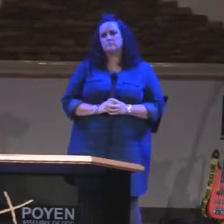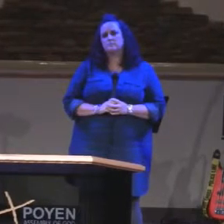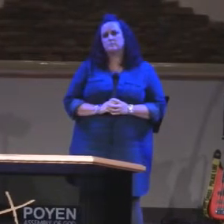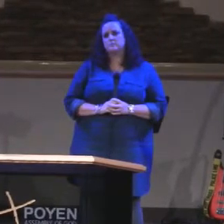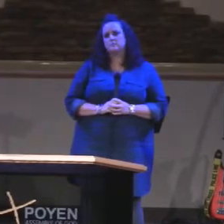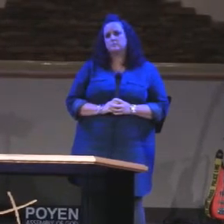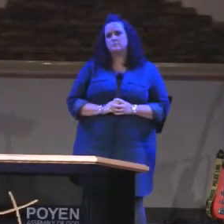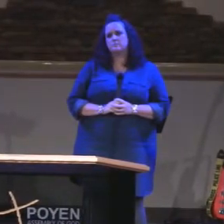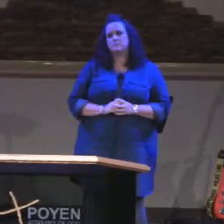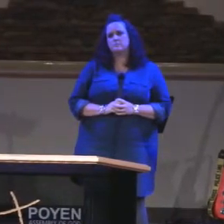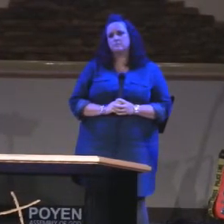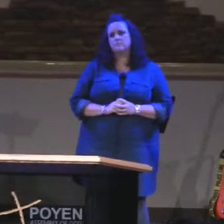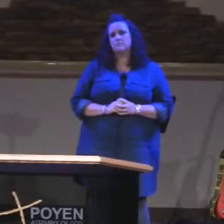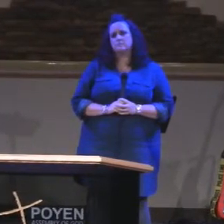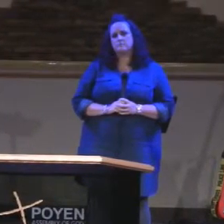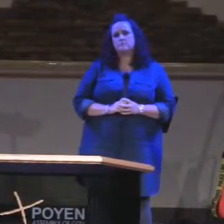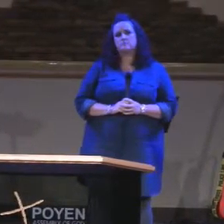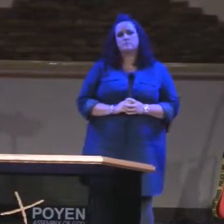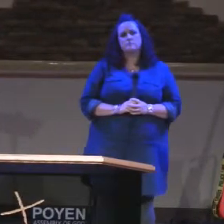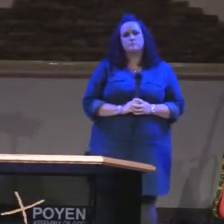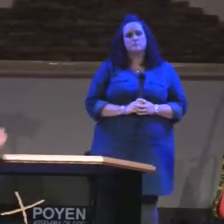you don't really care if God moves in this house or not.